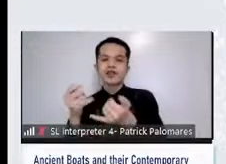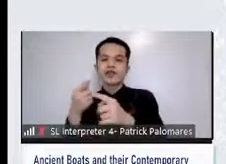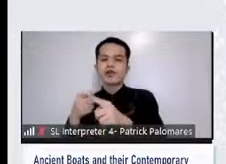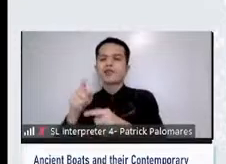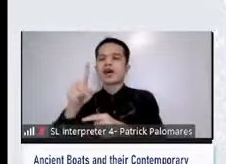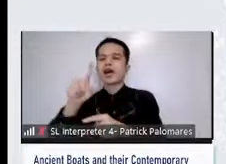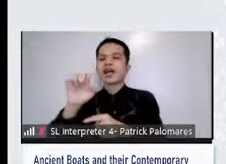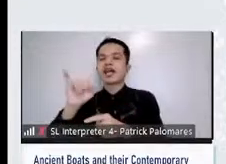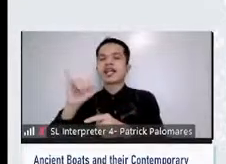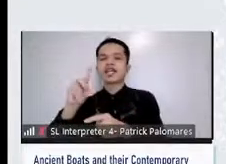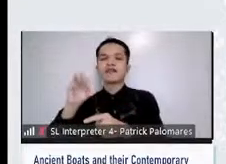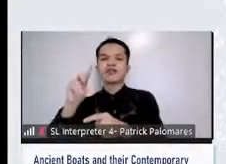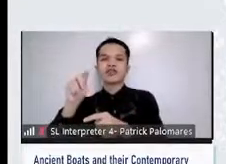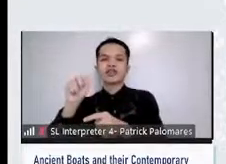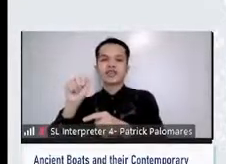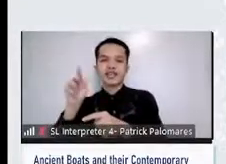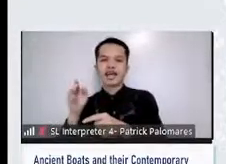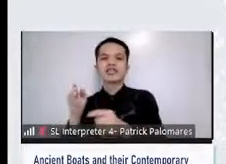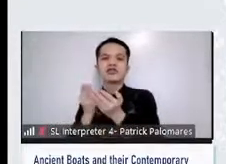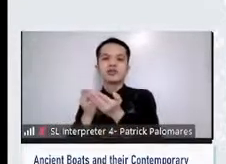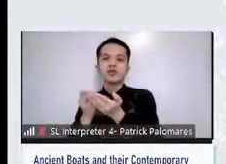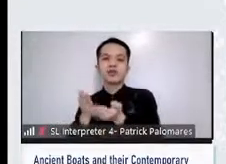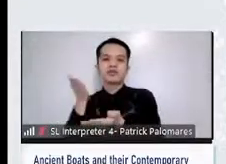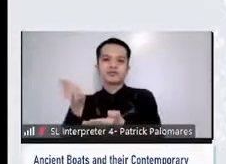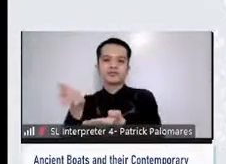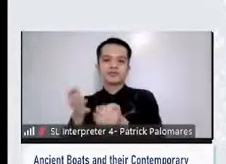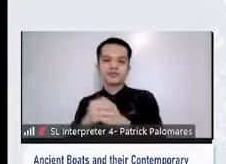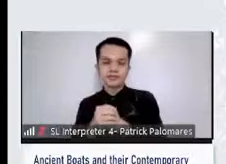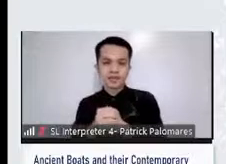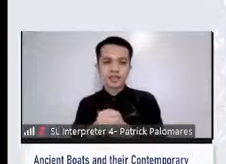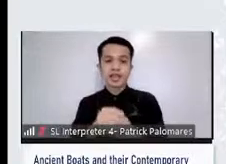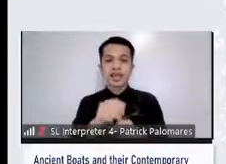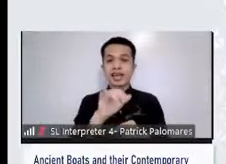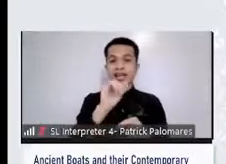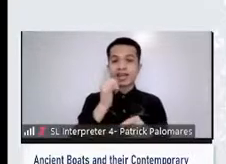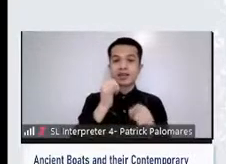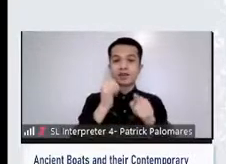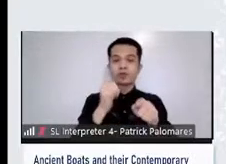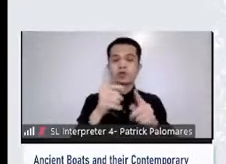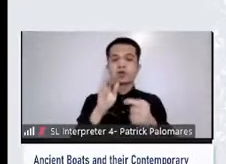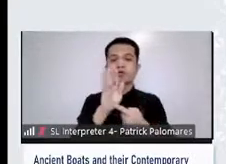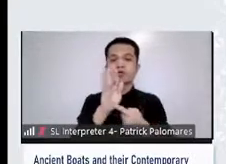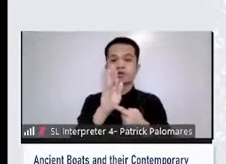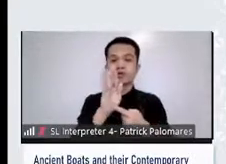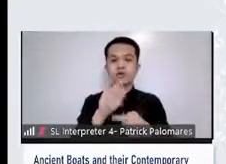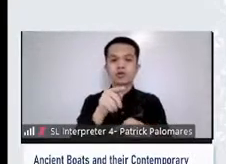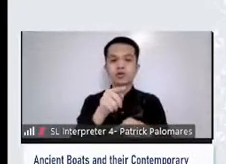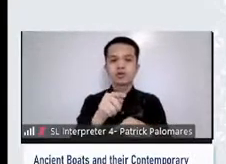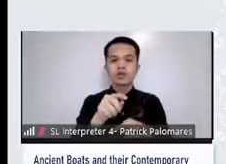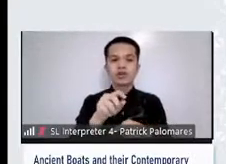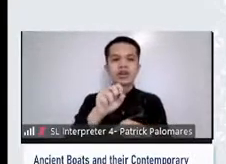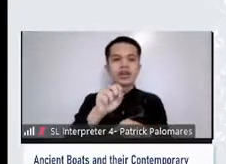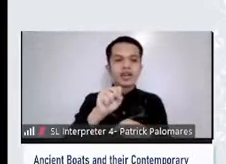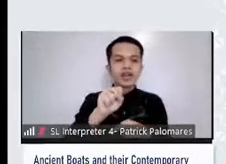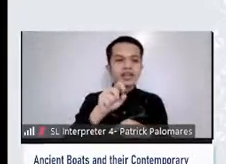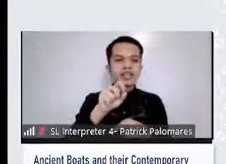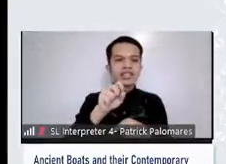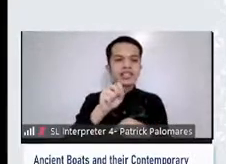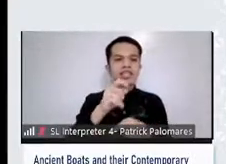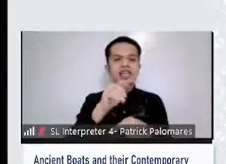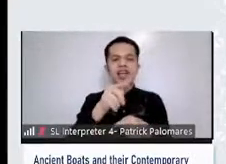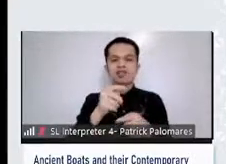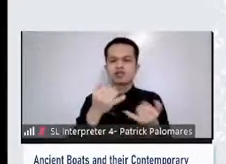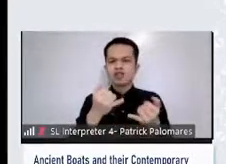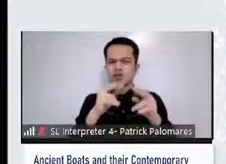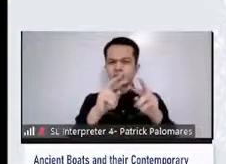The yellow dot represents the Bonbon Shelmiden site that was also investigated by the National Museum archaeologists,